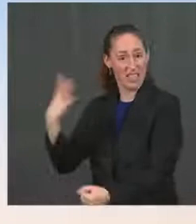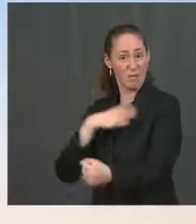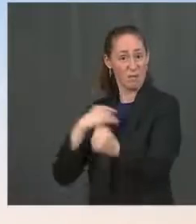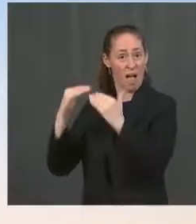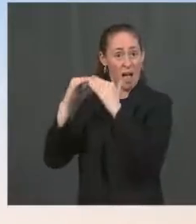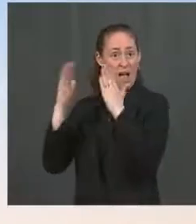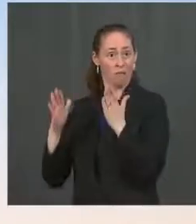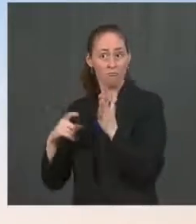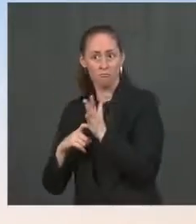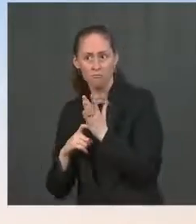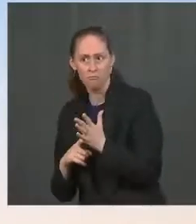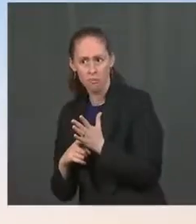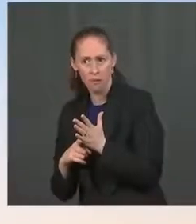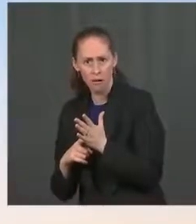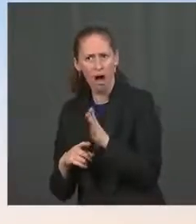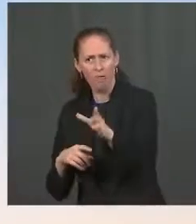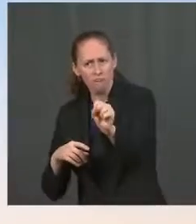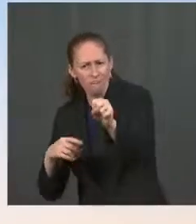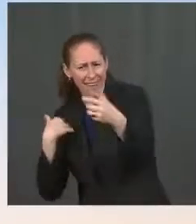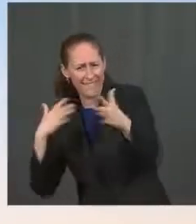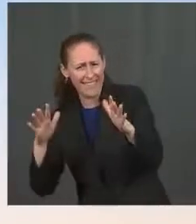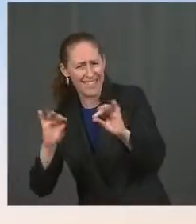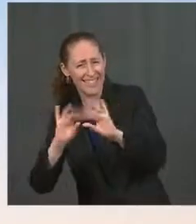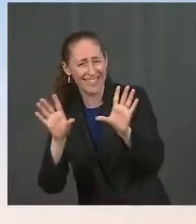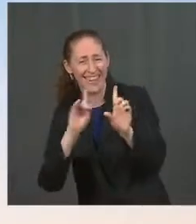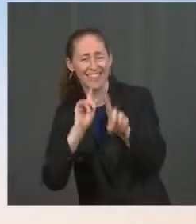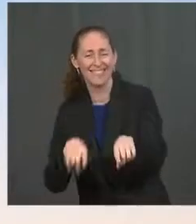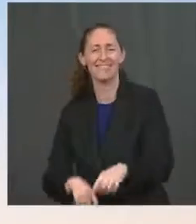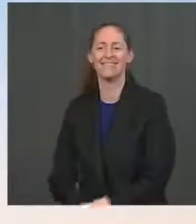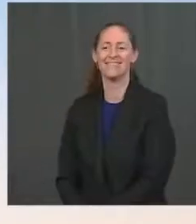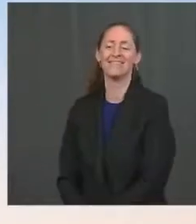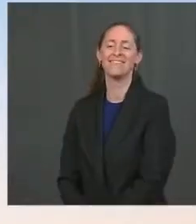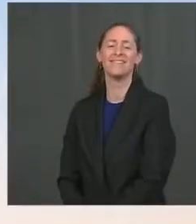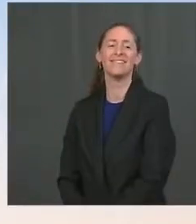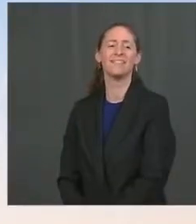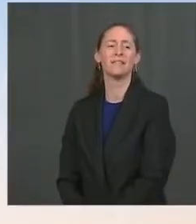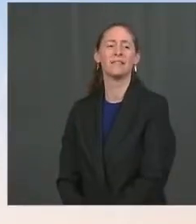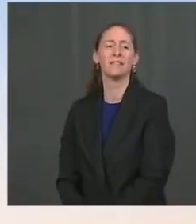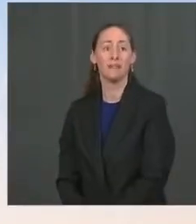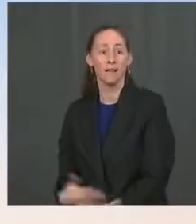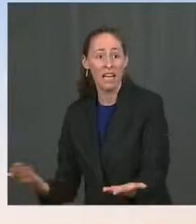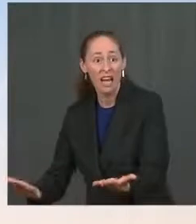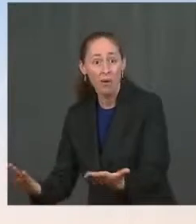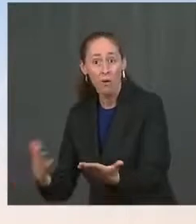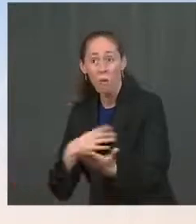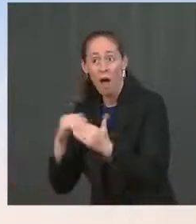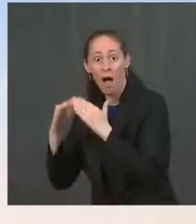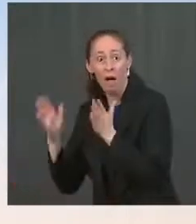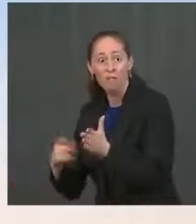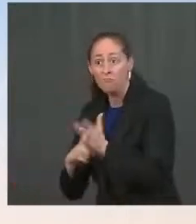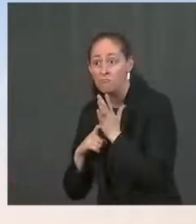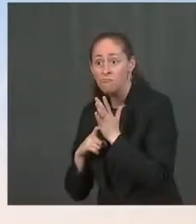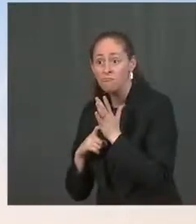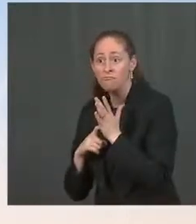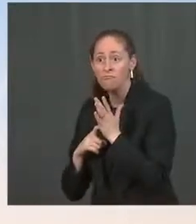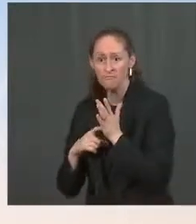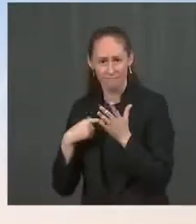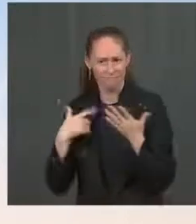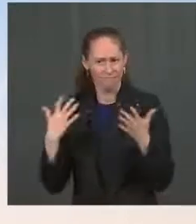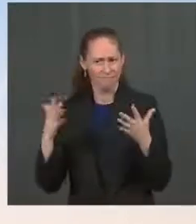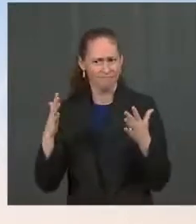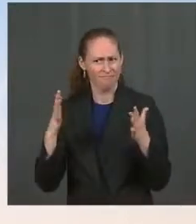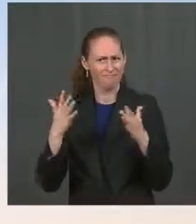guess there was no attestation, right? Because there was no mandate here at the White House. Well, in the last few weeks, we have announced, I don't remember the exact date,